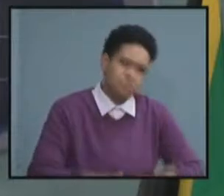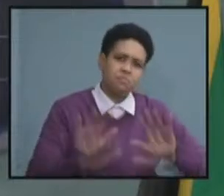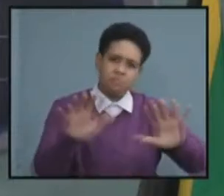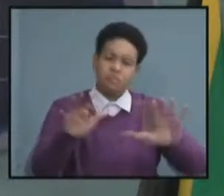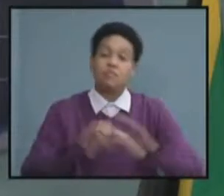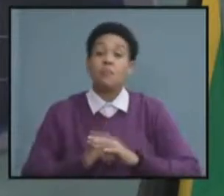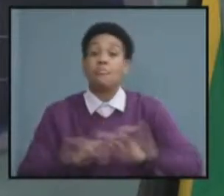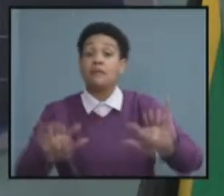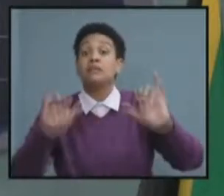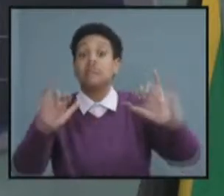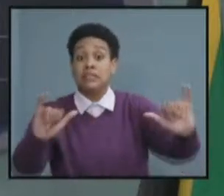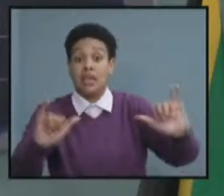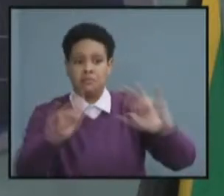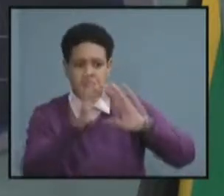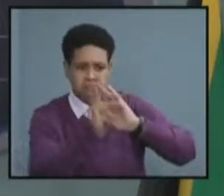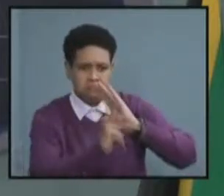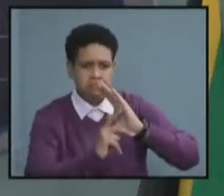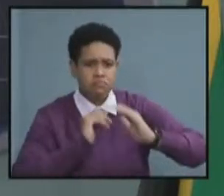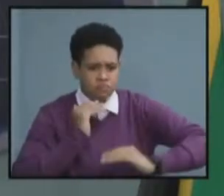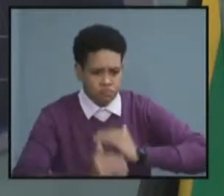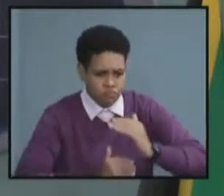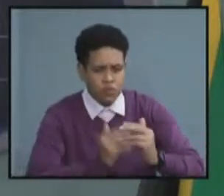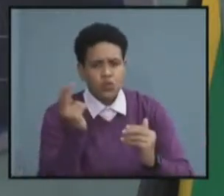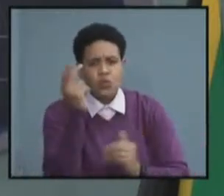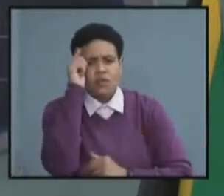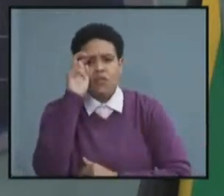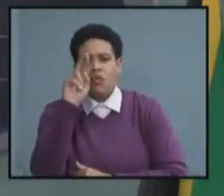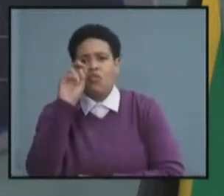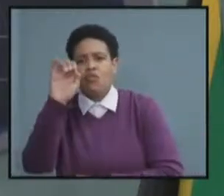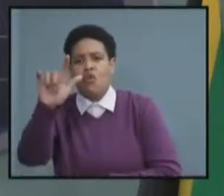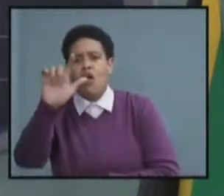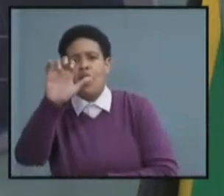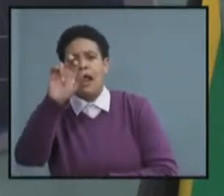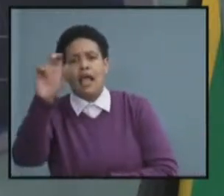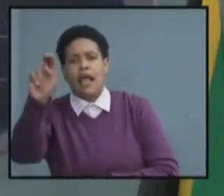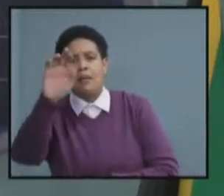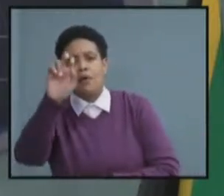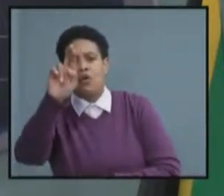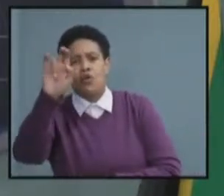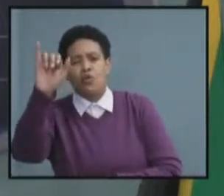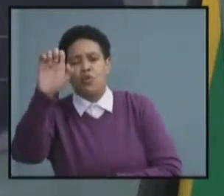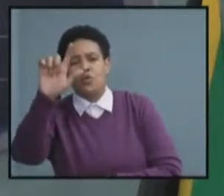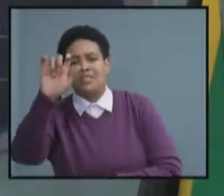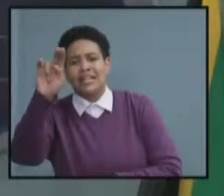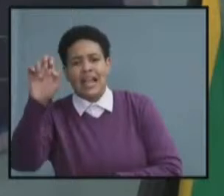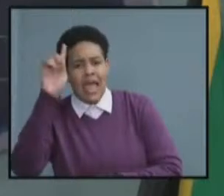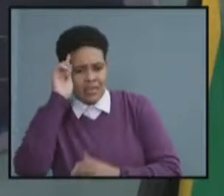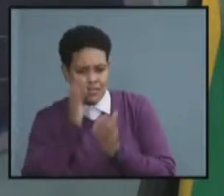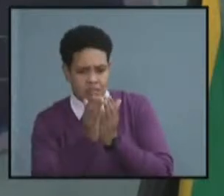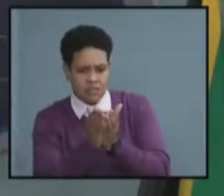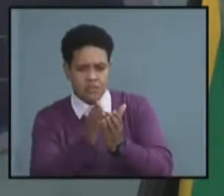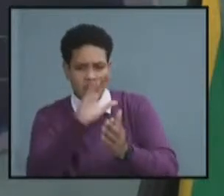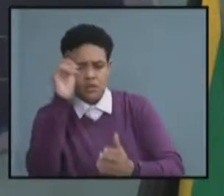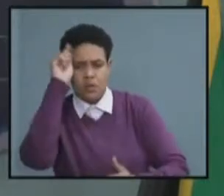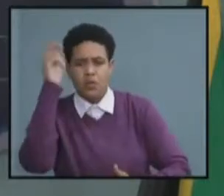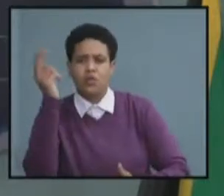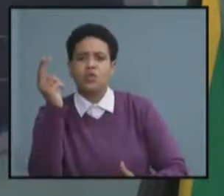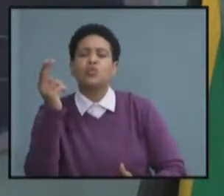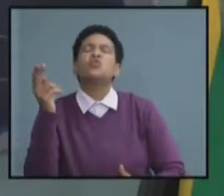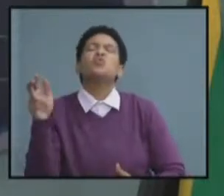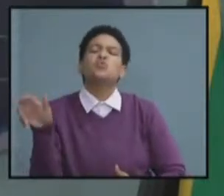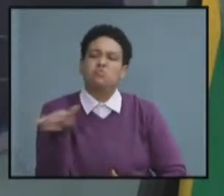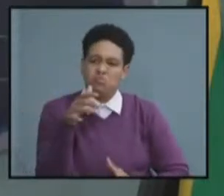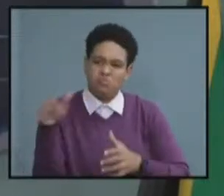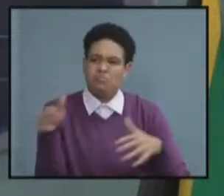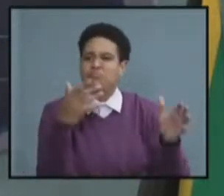The same protocols and procedures used for the Royal Caribbean Cruise Line will be used to land our incoming ship